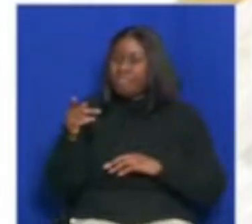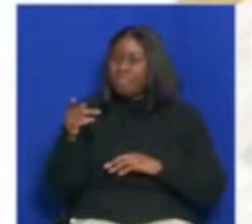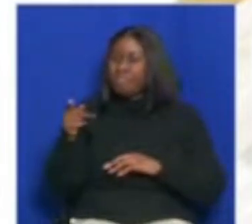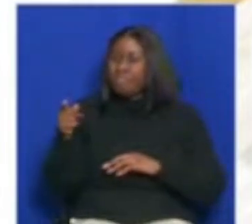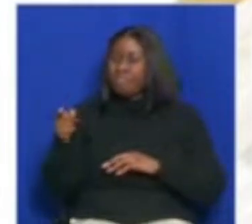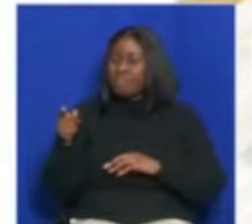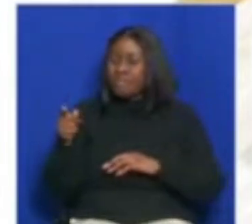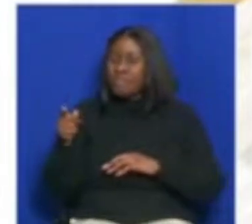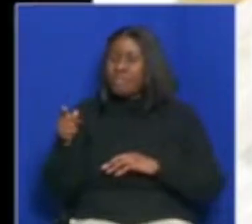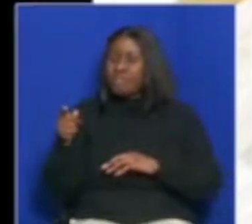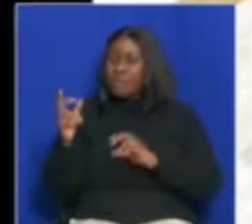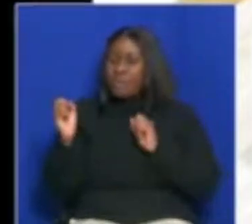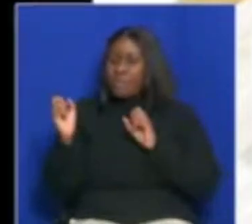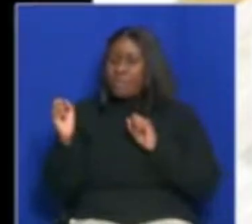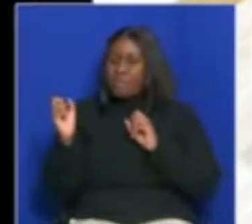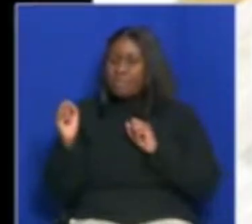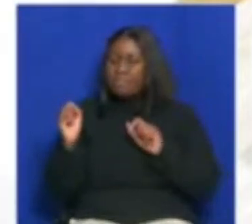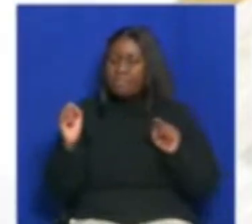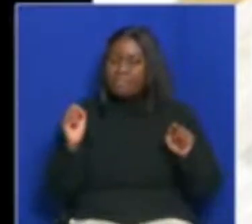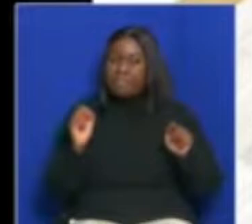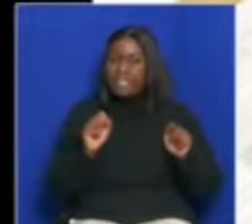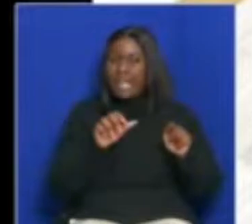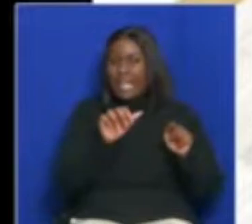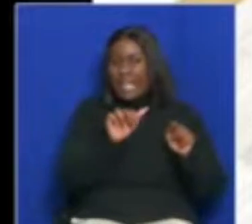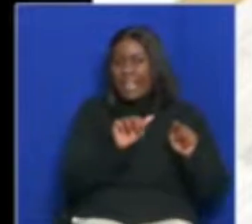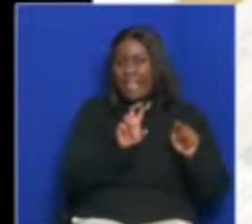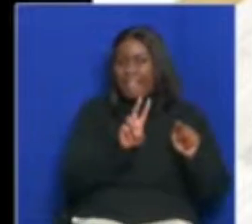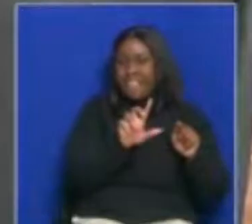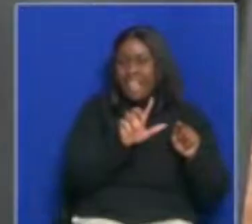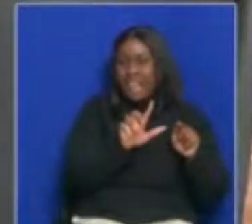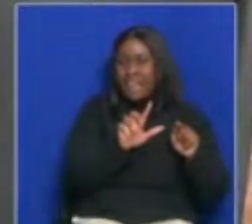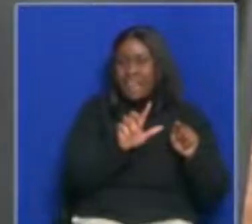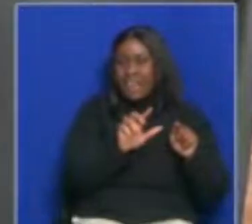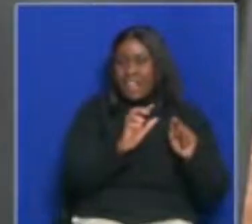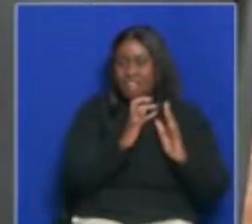ABL records that reflect